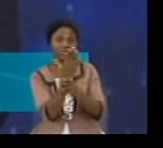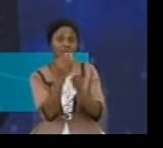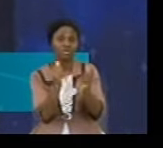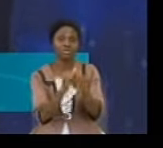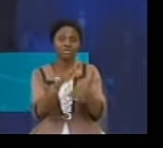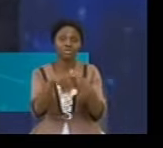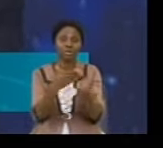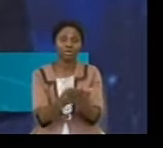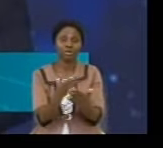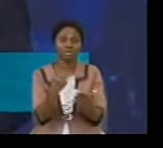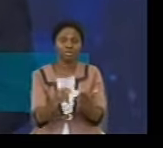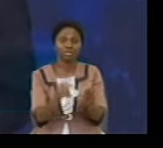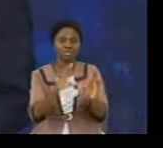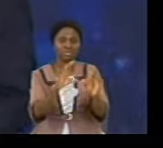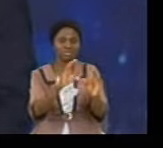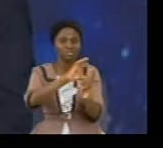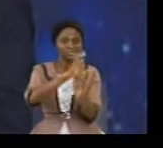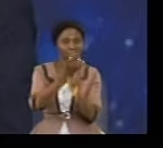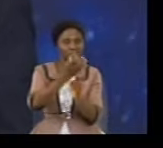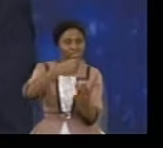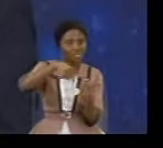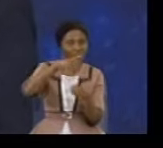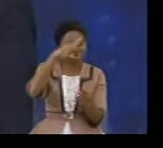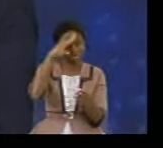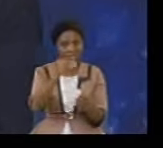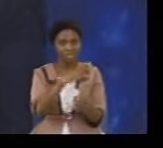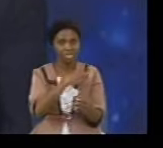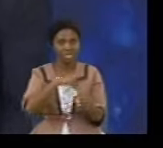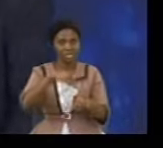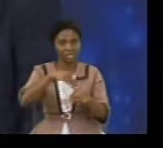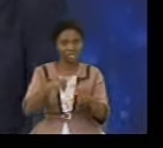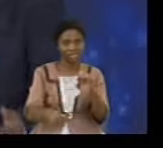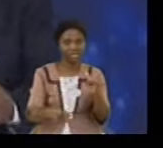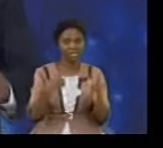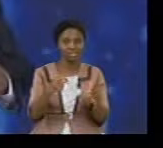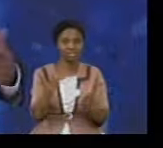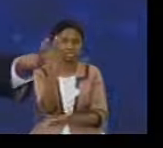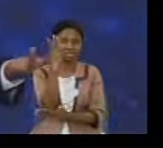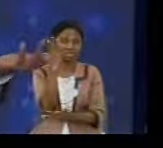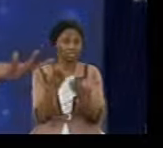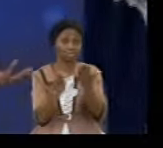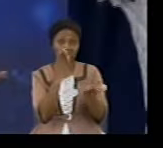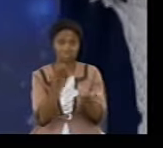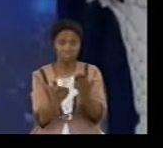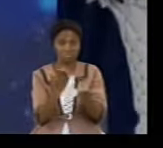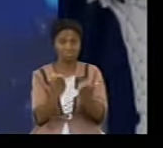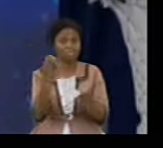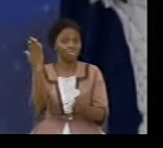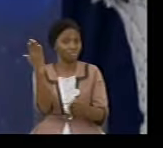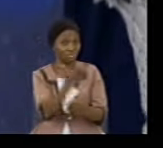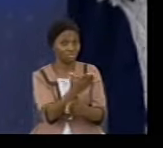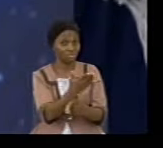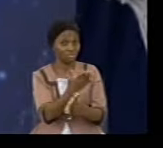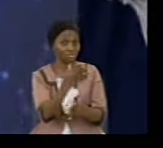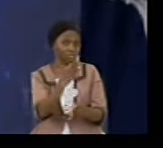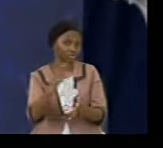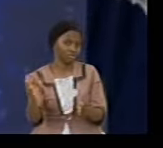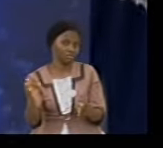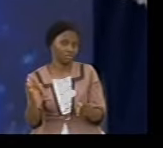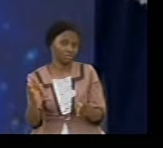around him, and eventually the tree might be cut down. And so man is